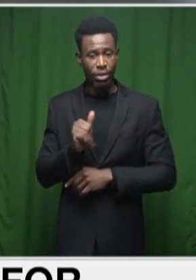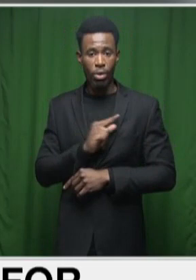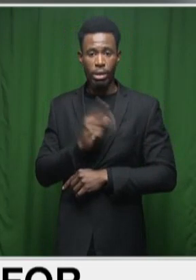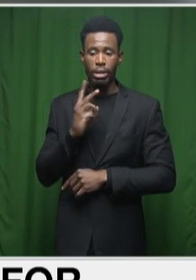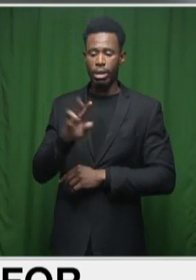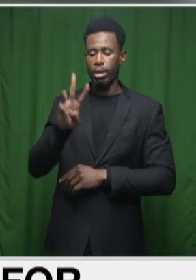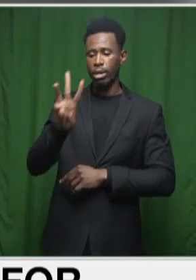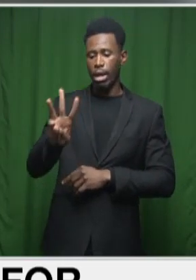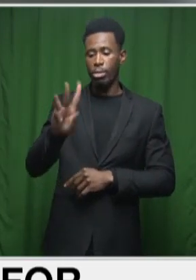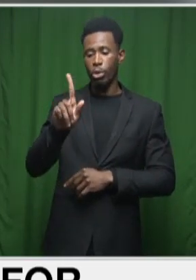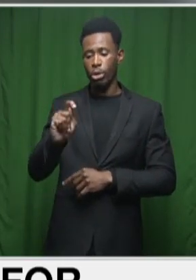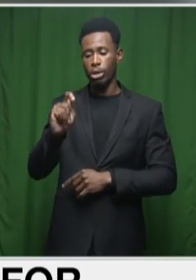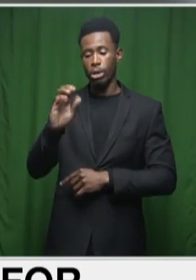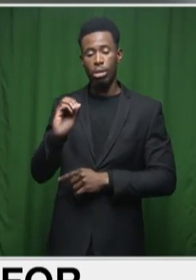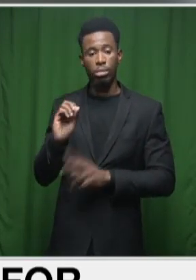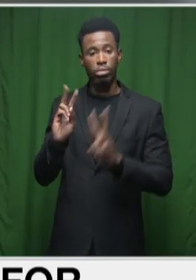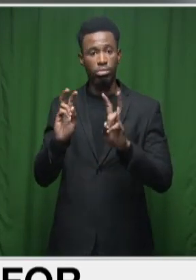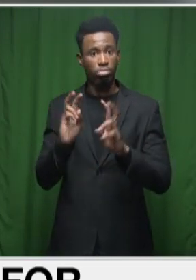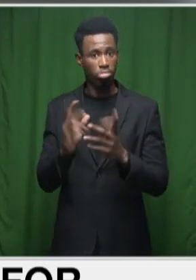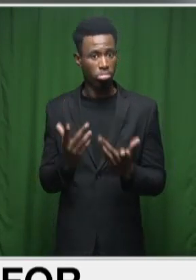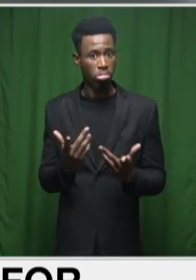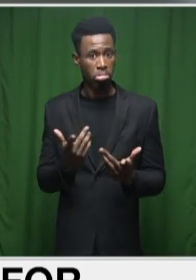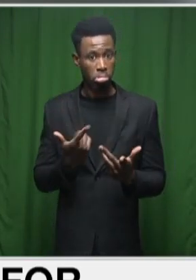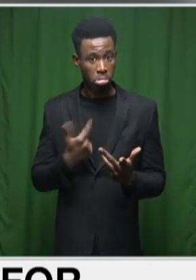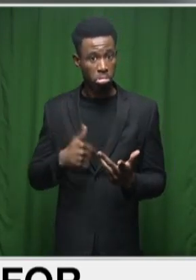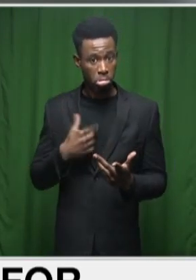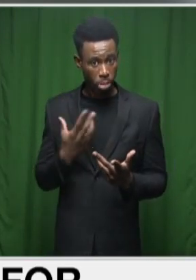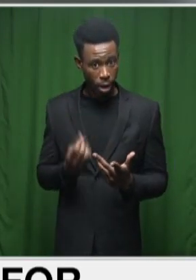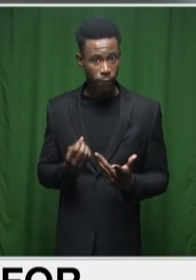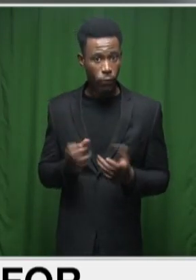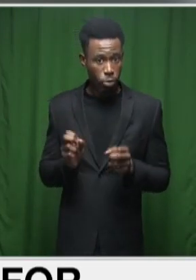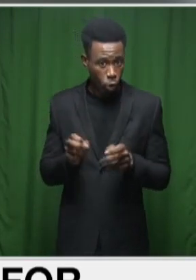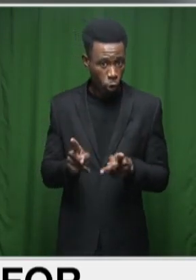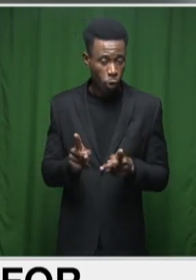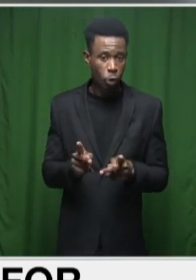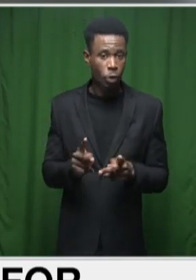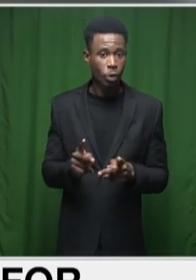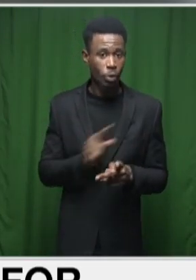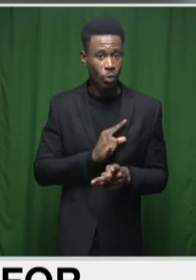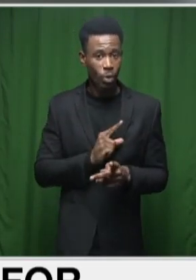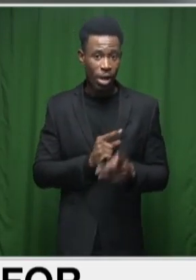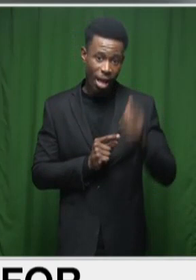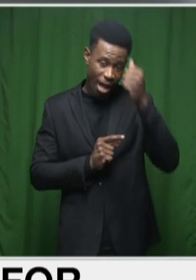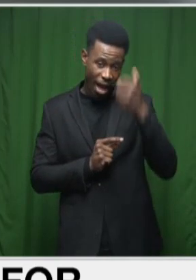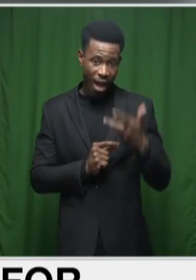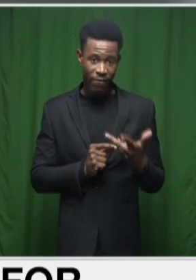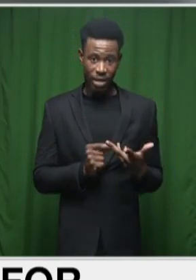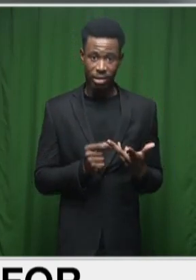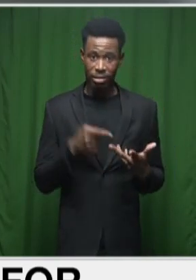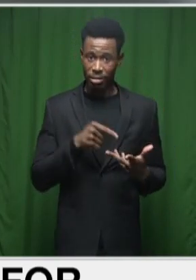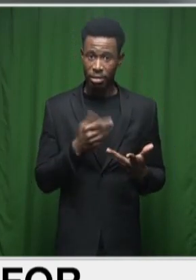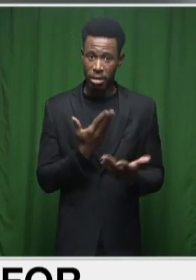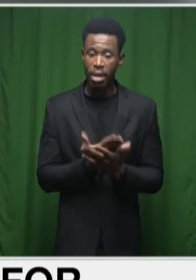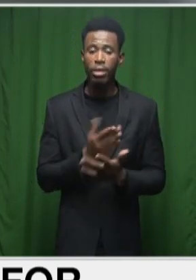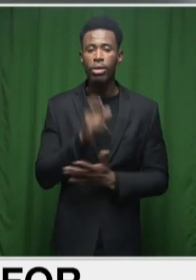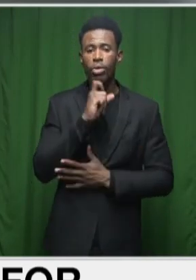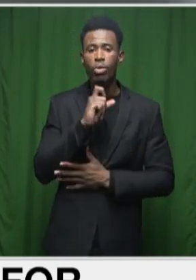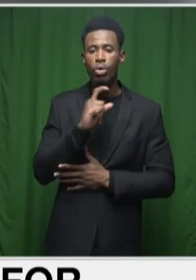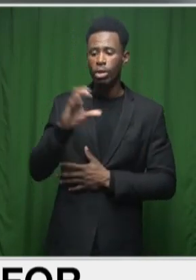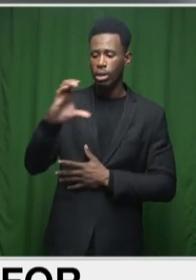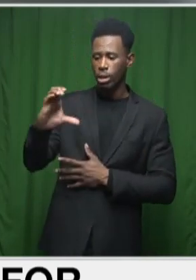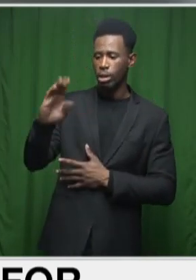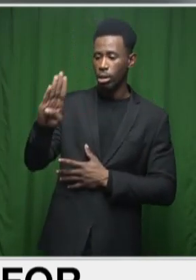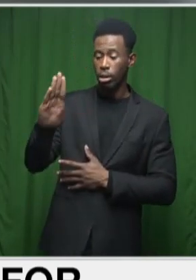issues is, an opportunity, an entry point actually for the African continent to use, CBAM as